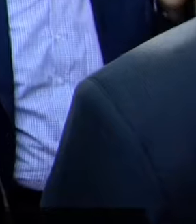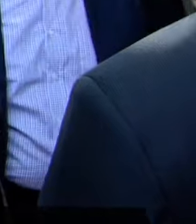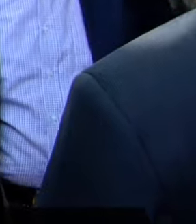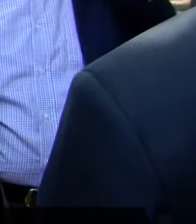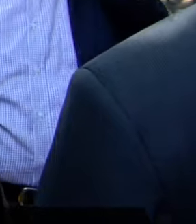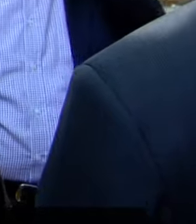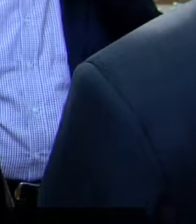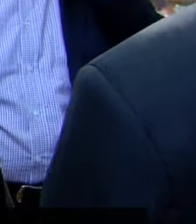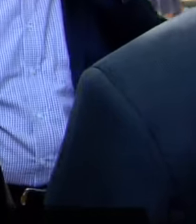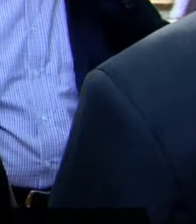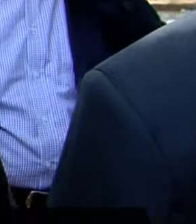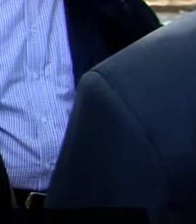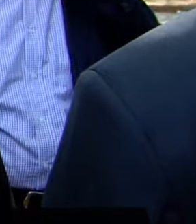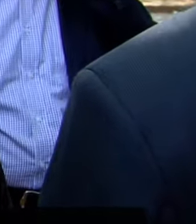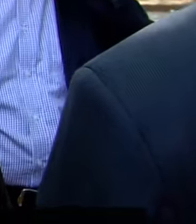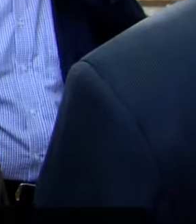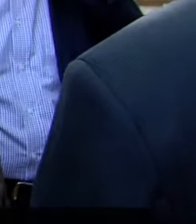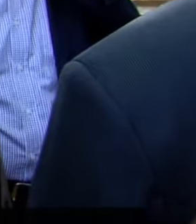61, 62, not 60.